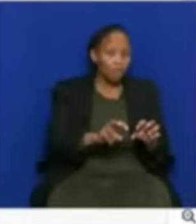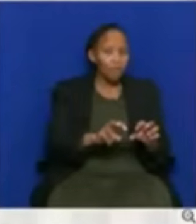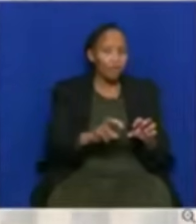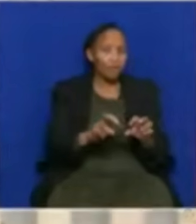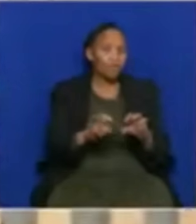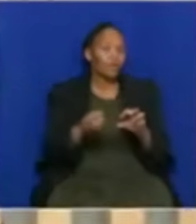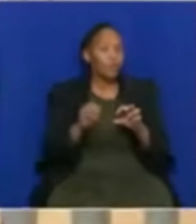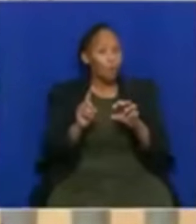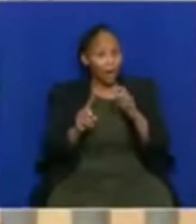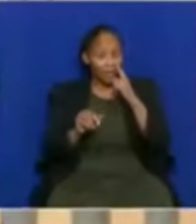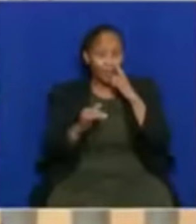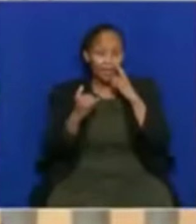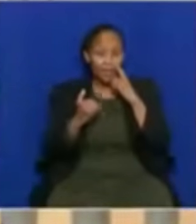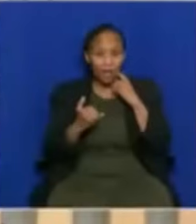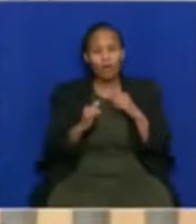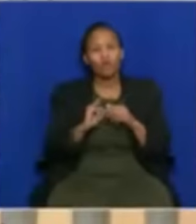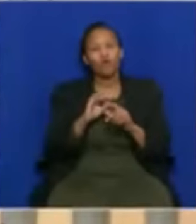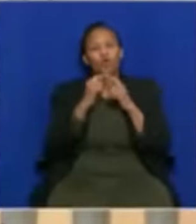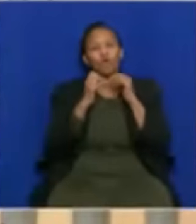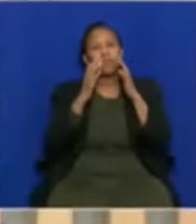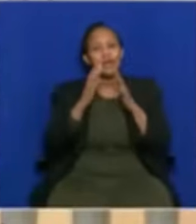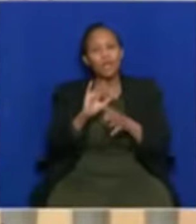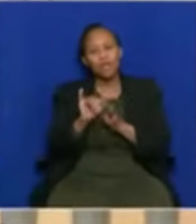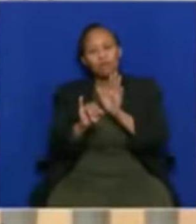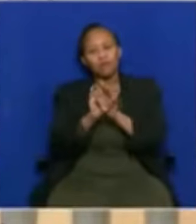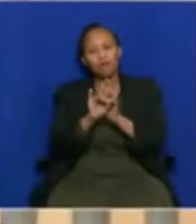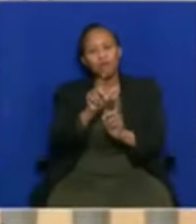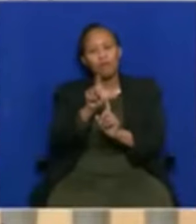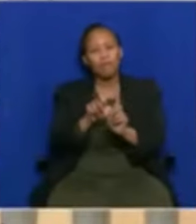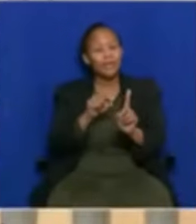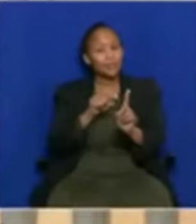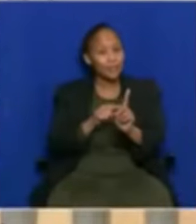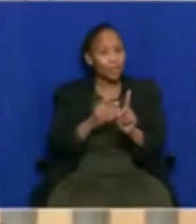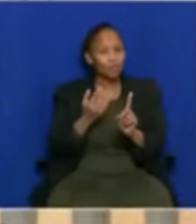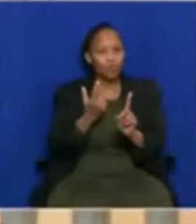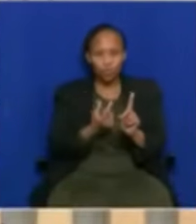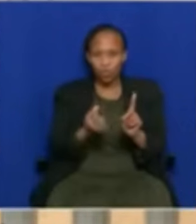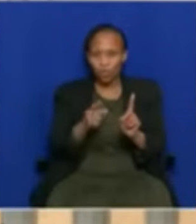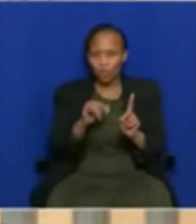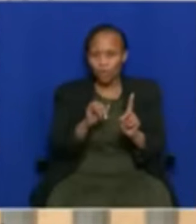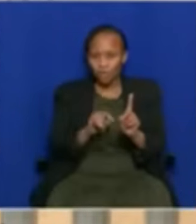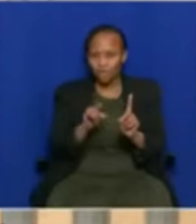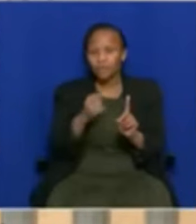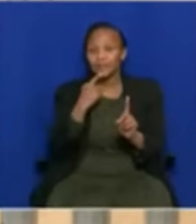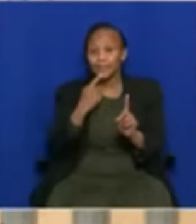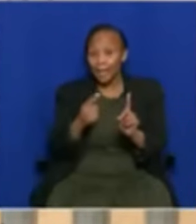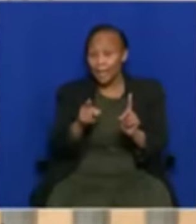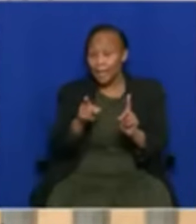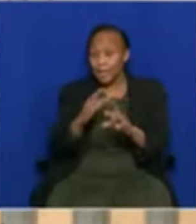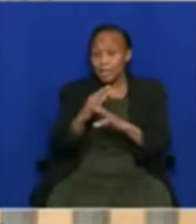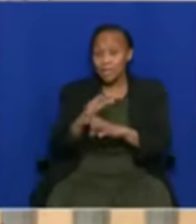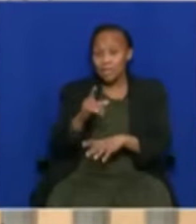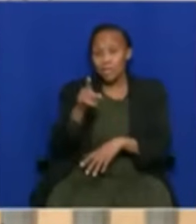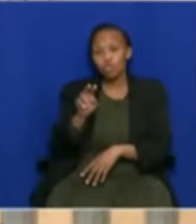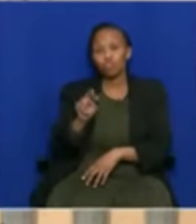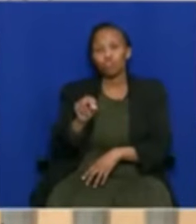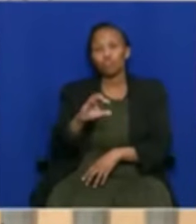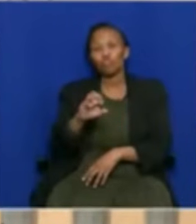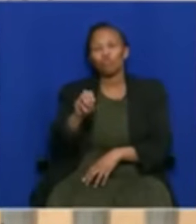the identity of the person who allegedly tasked Brigadier Ngube not to investigate the failed